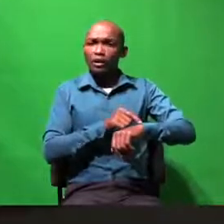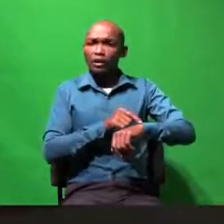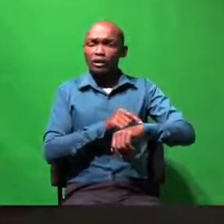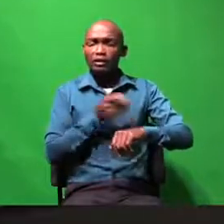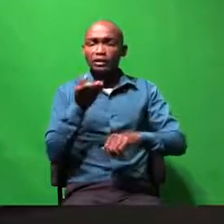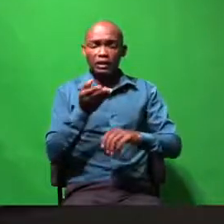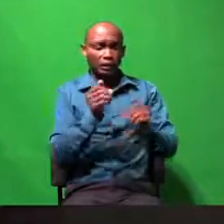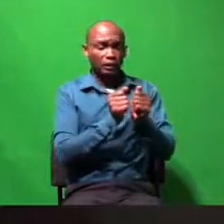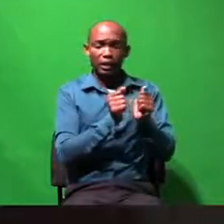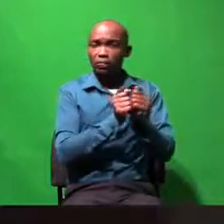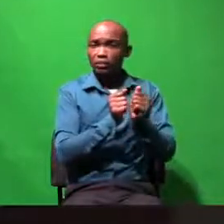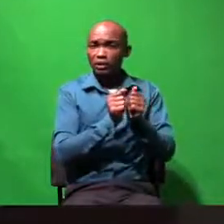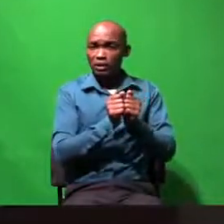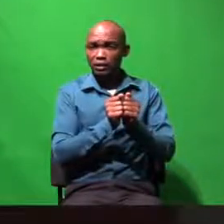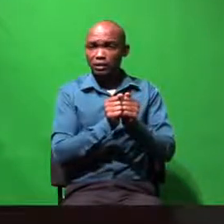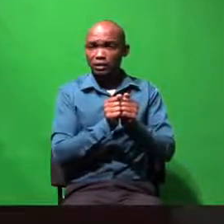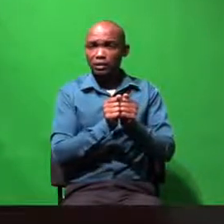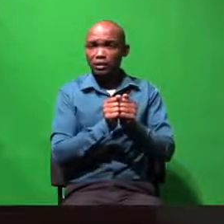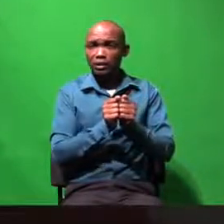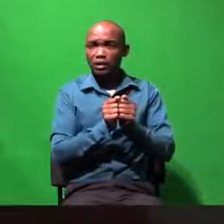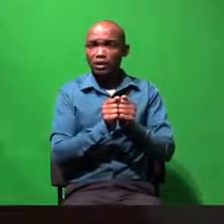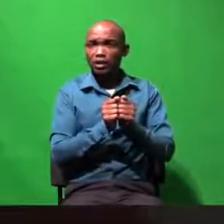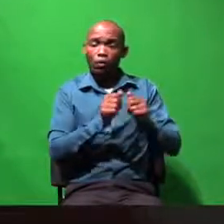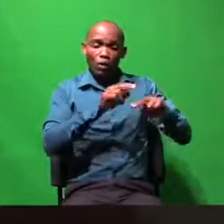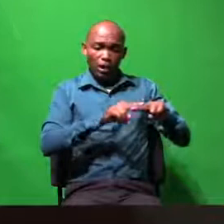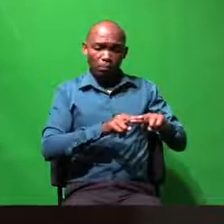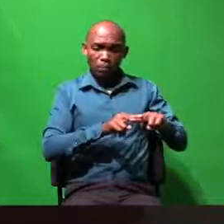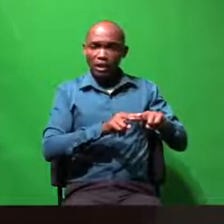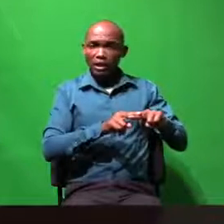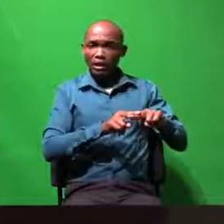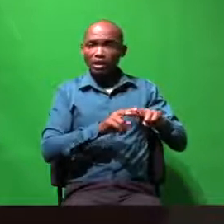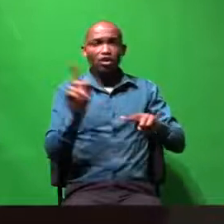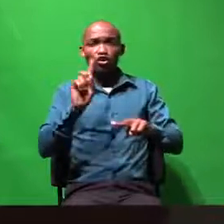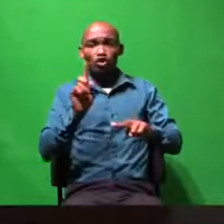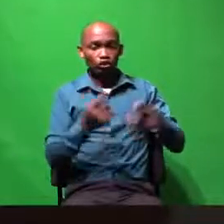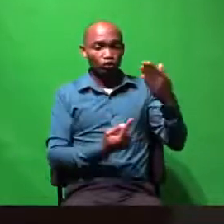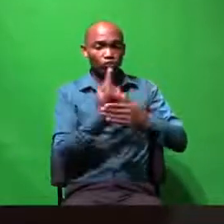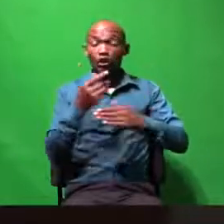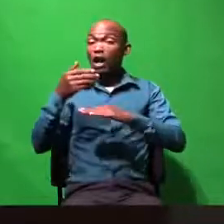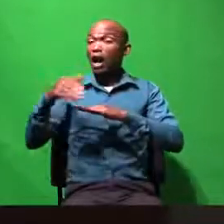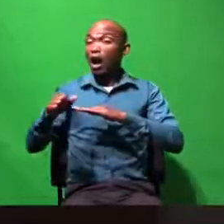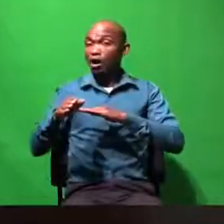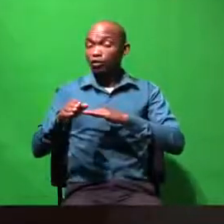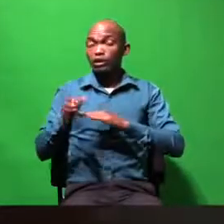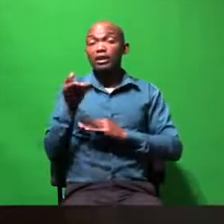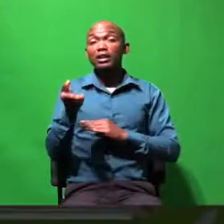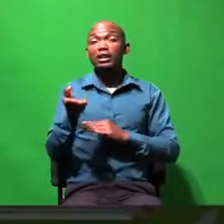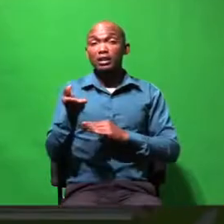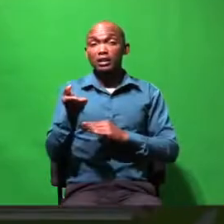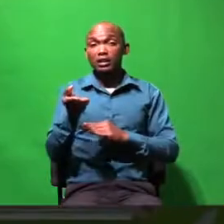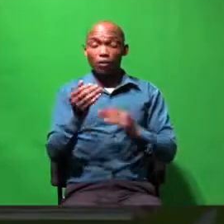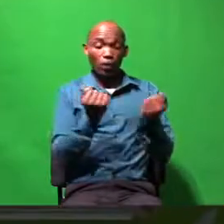molecules or substances will be or will remain and will not diffuse out, so this